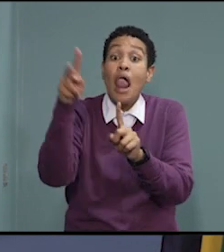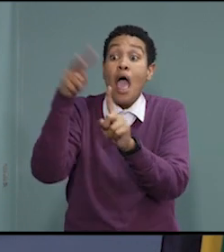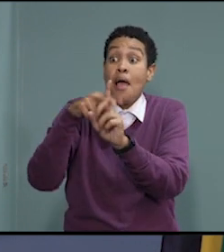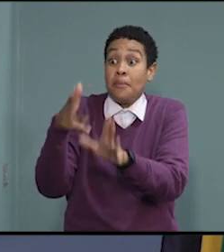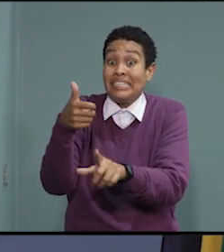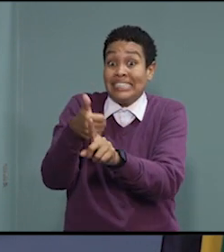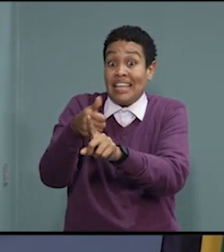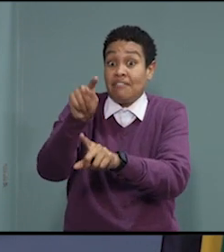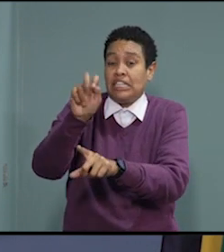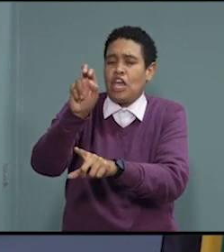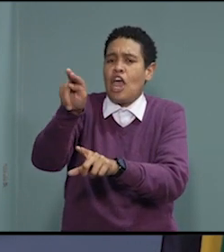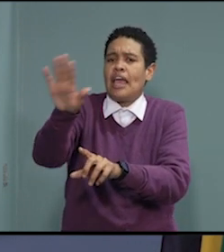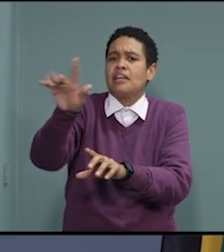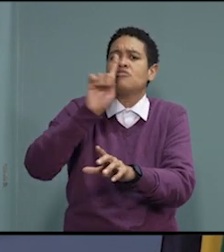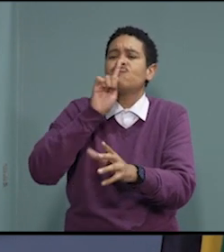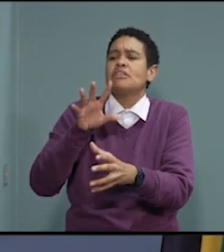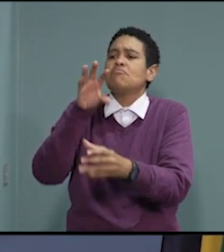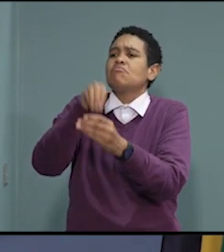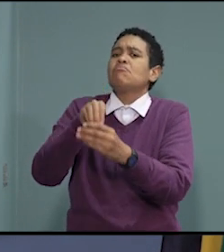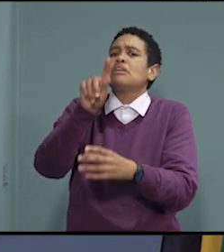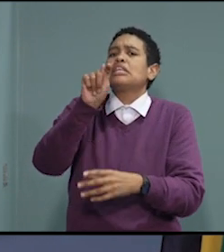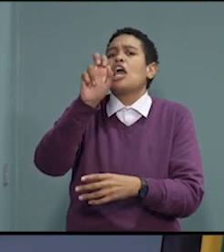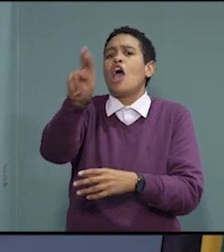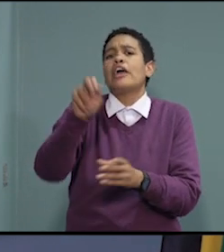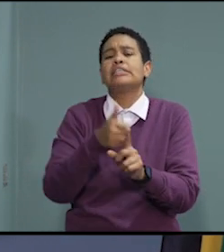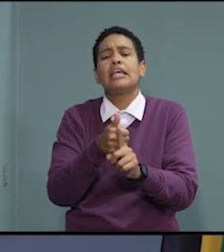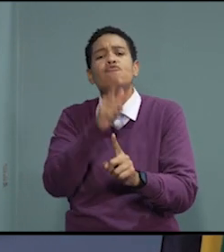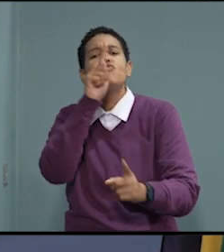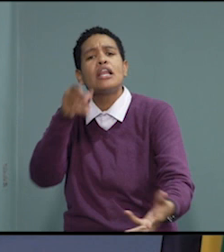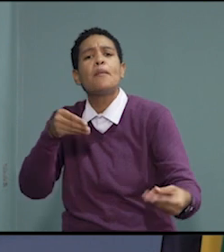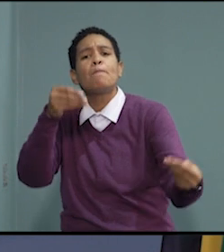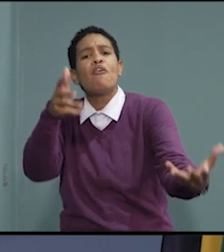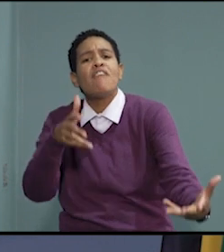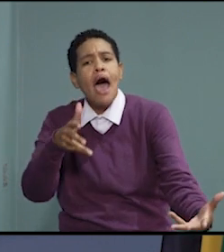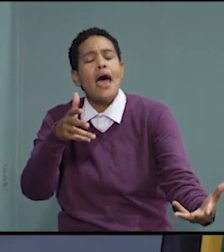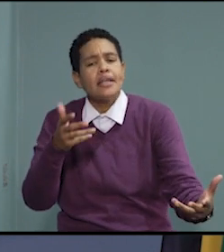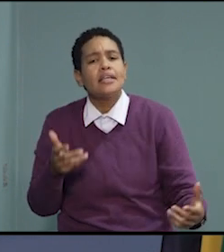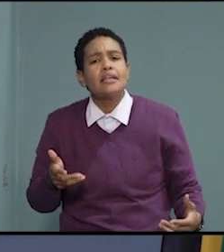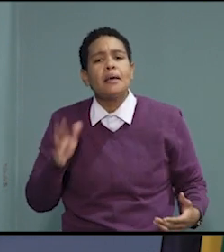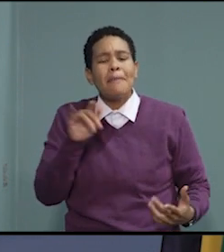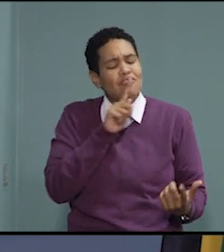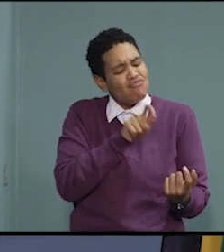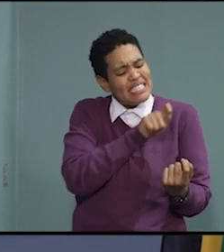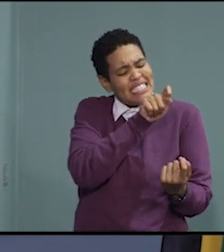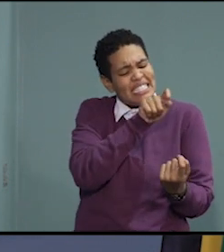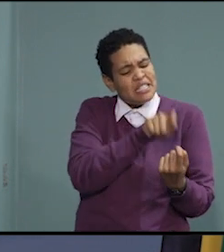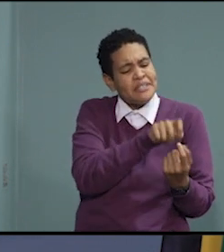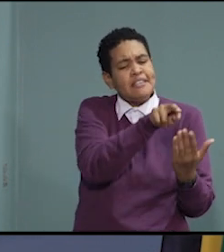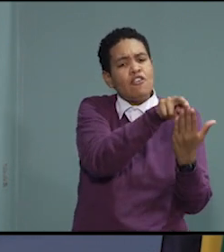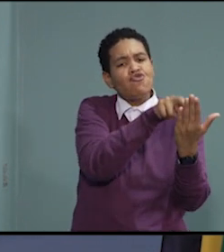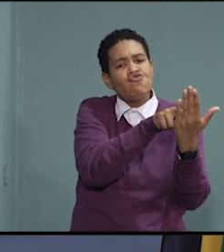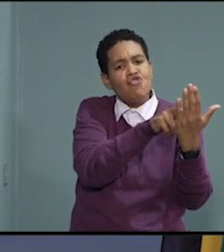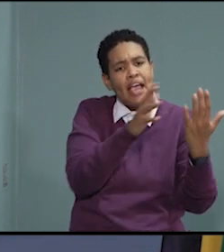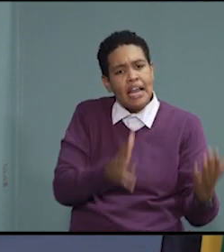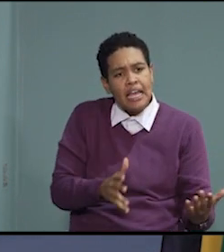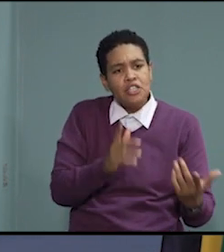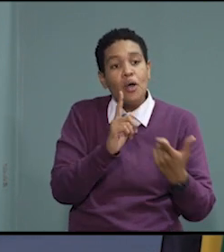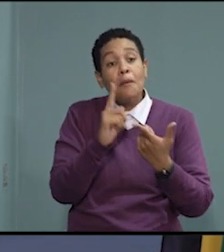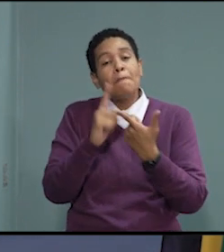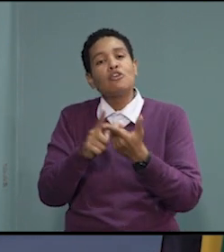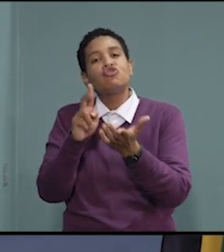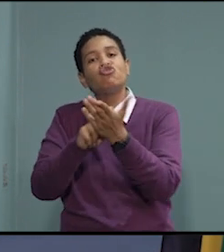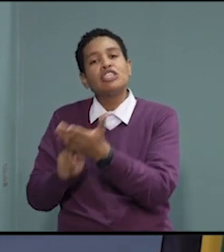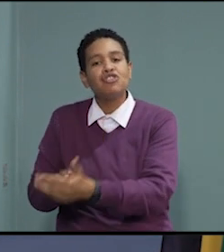TRN is among the TRNs provided by the particular regulatory or